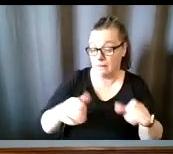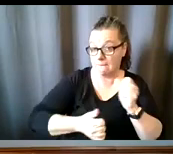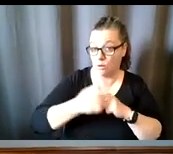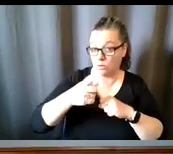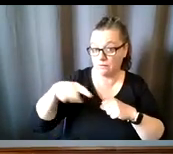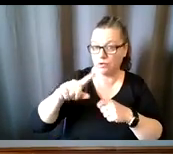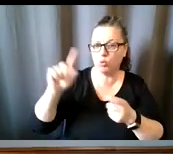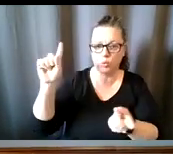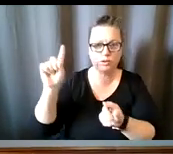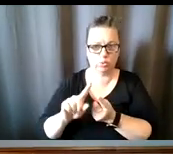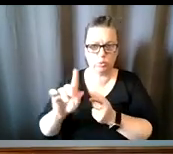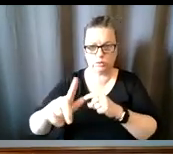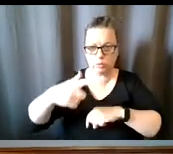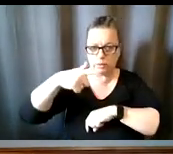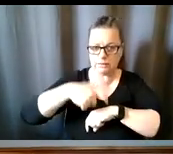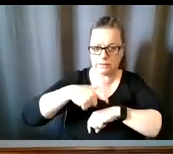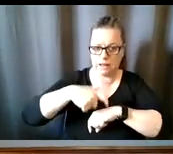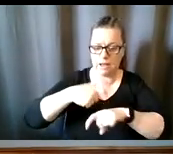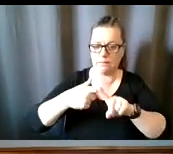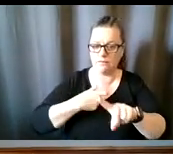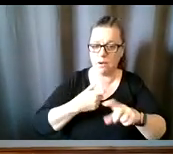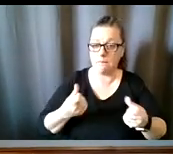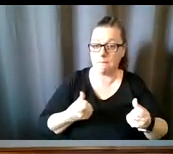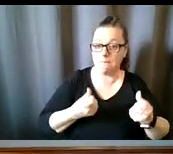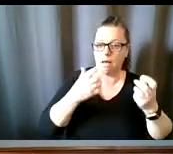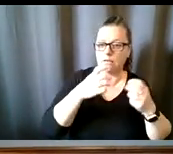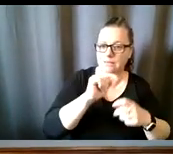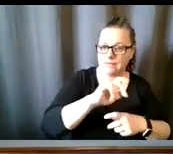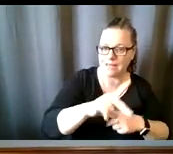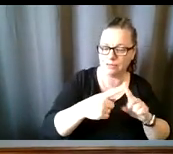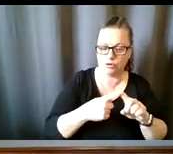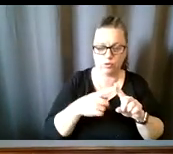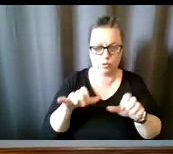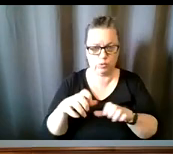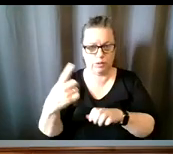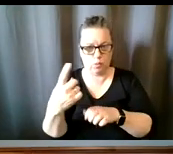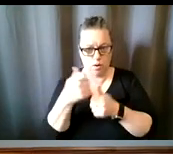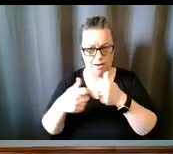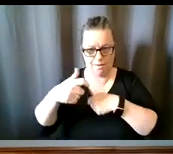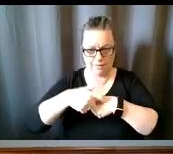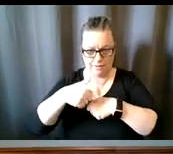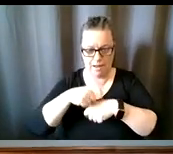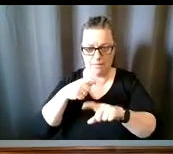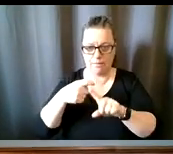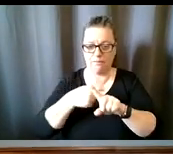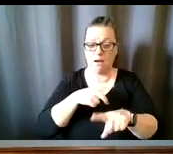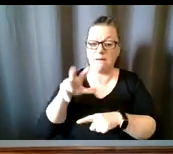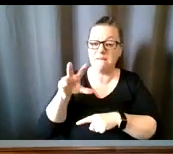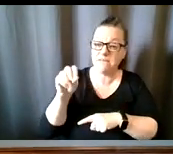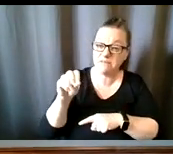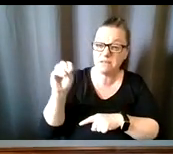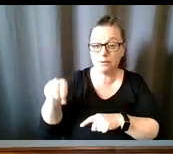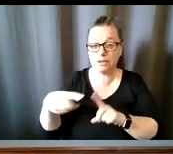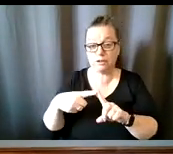to reduce your time from multitasking to doing one task at a time from 50% to